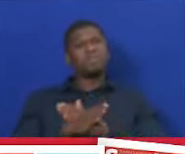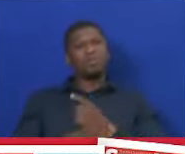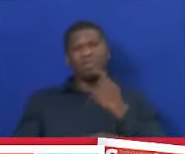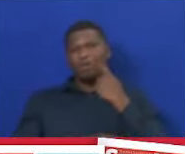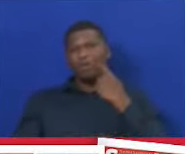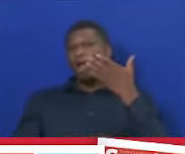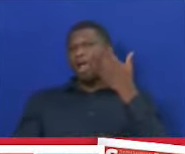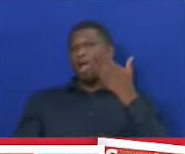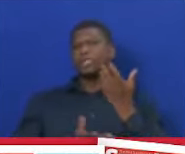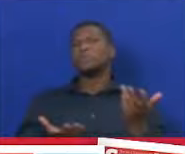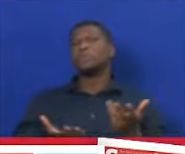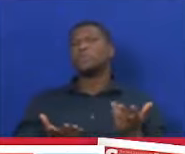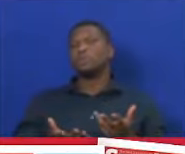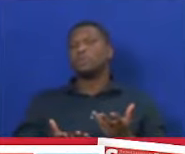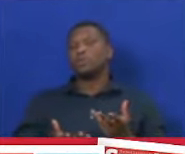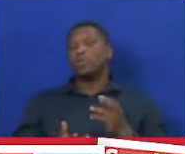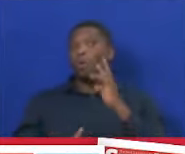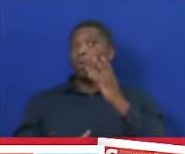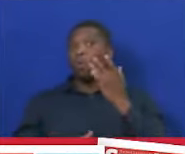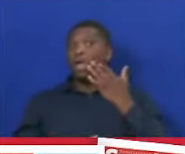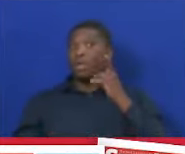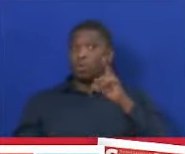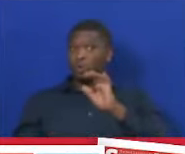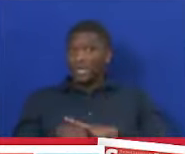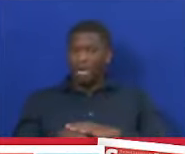searching the premises and the two cottages?